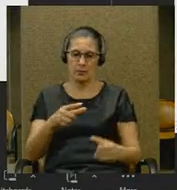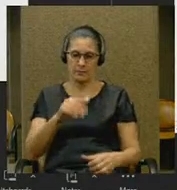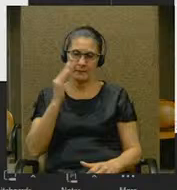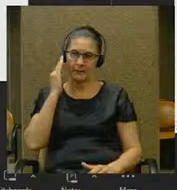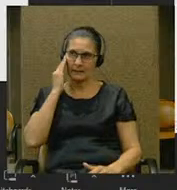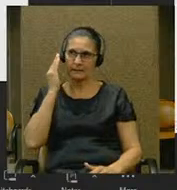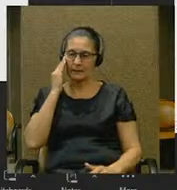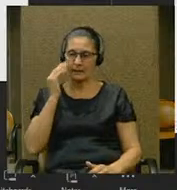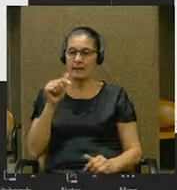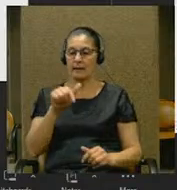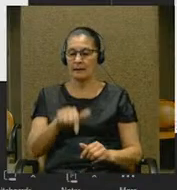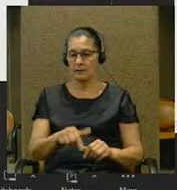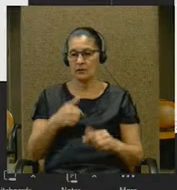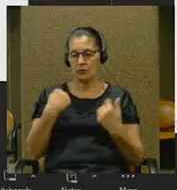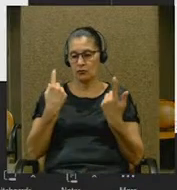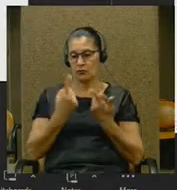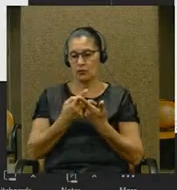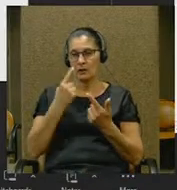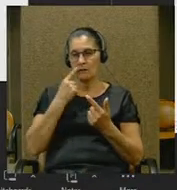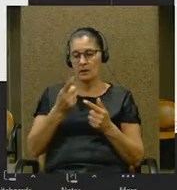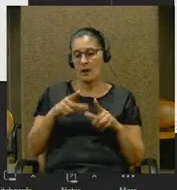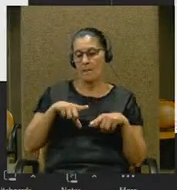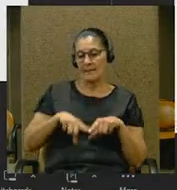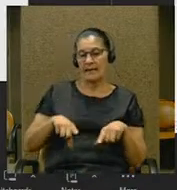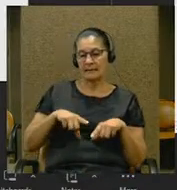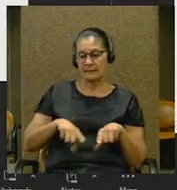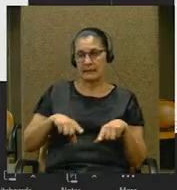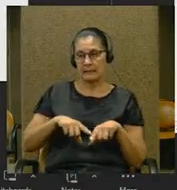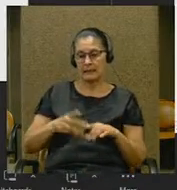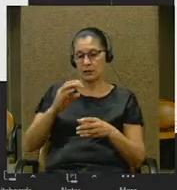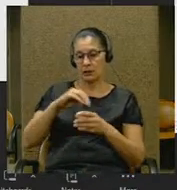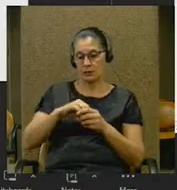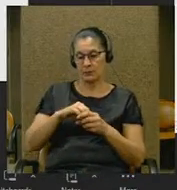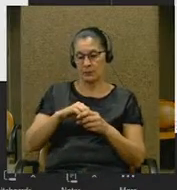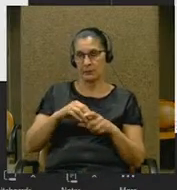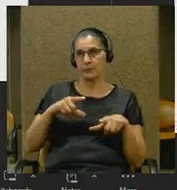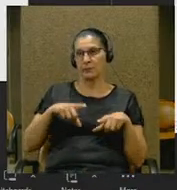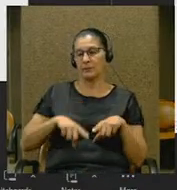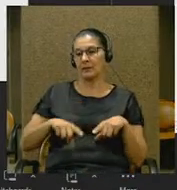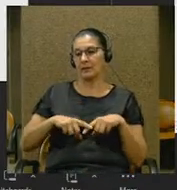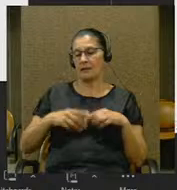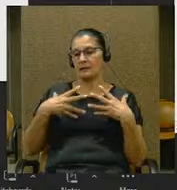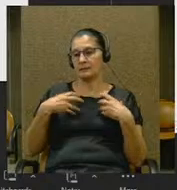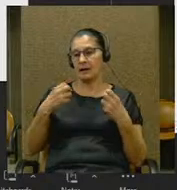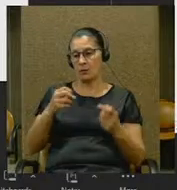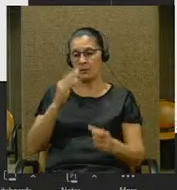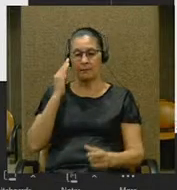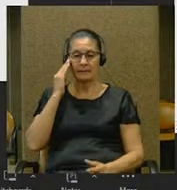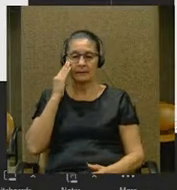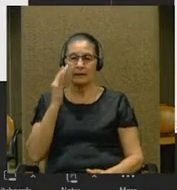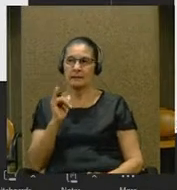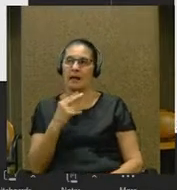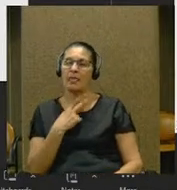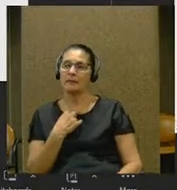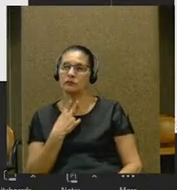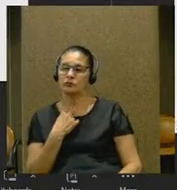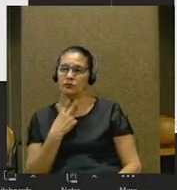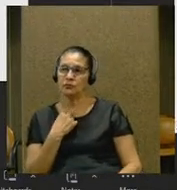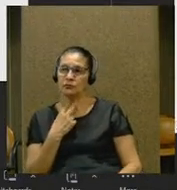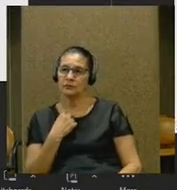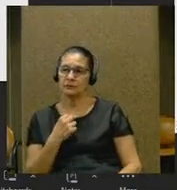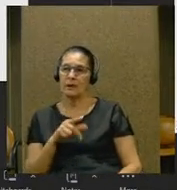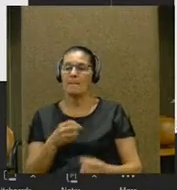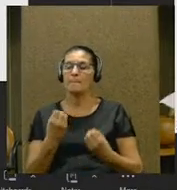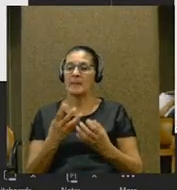a special ministry for Ministry of Mental Health and Addictions because of the severity and need to respond to this.